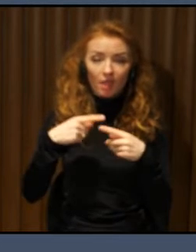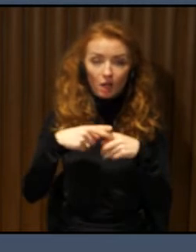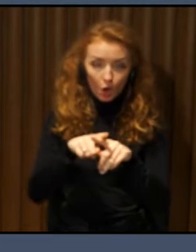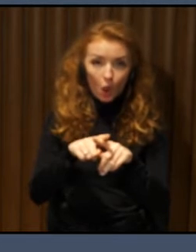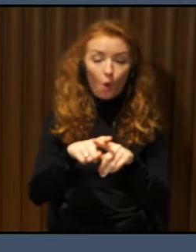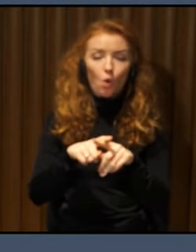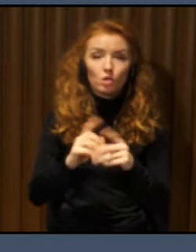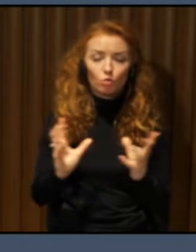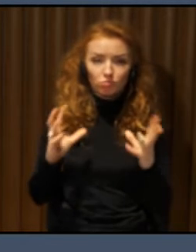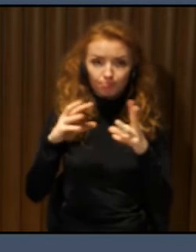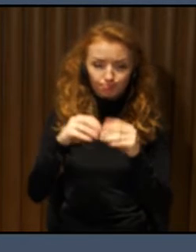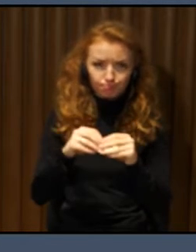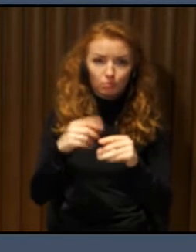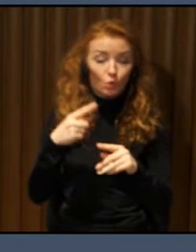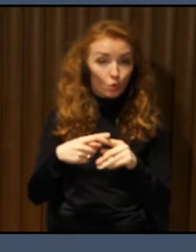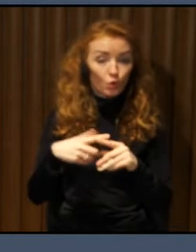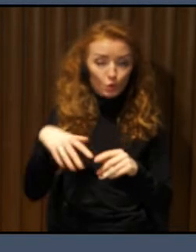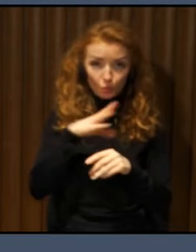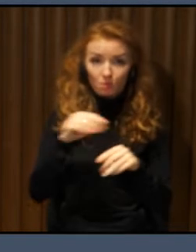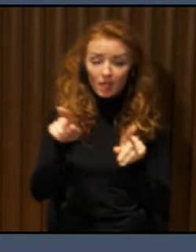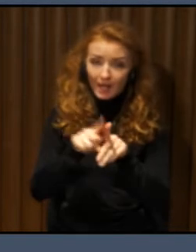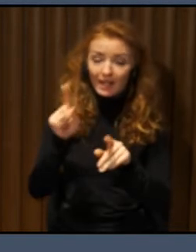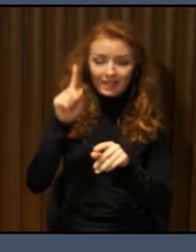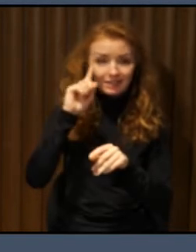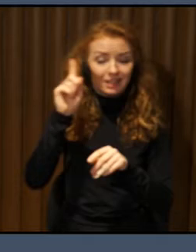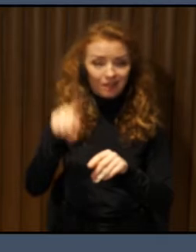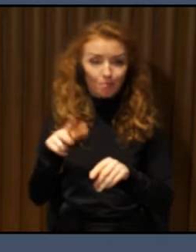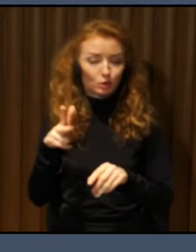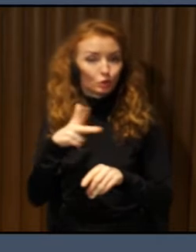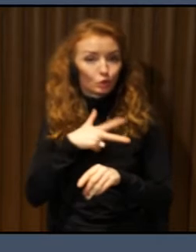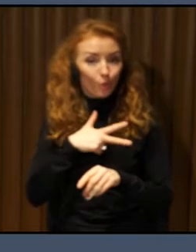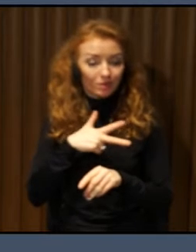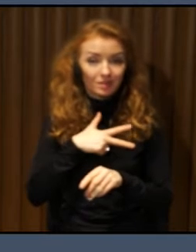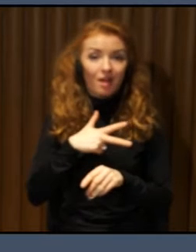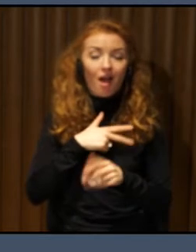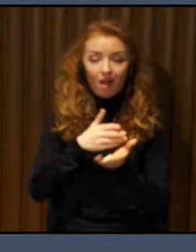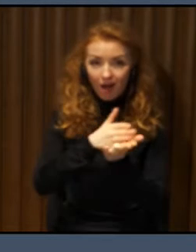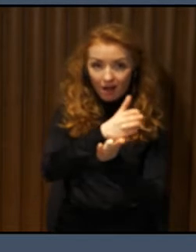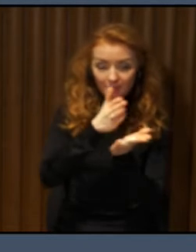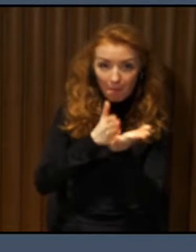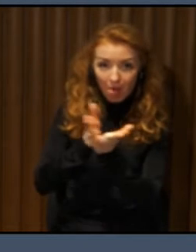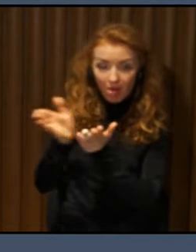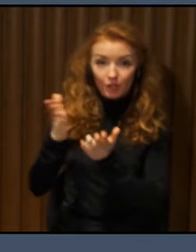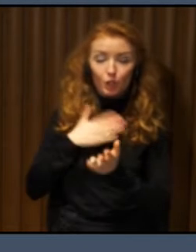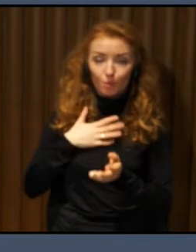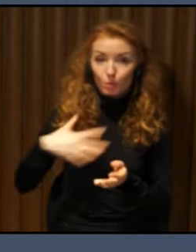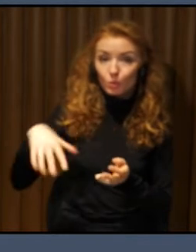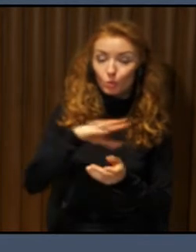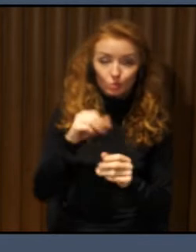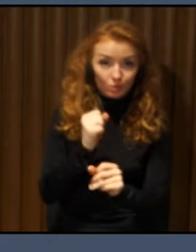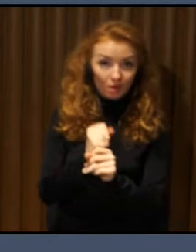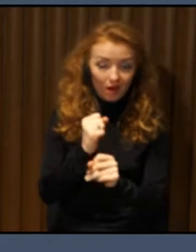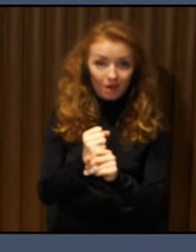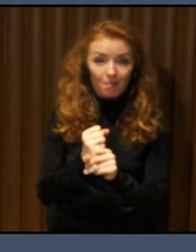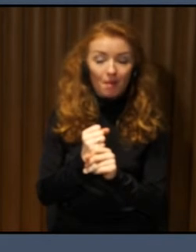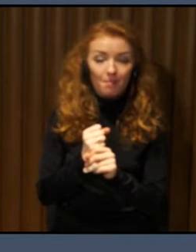aspects enshrined in our business. So things like reconciliation, like I mentioned, the good old, do good, don't do any evil, things